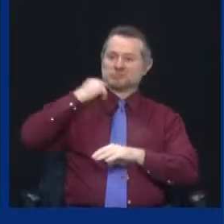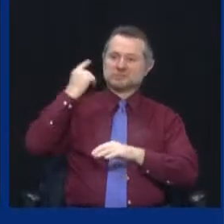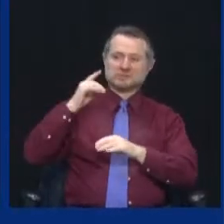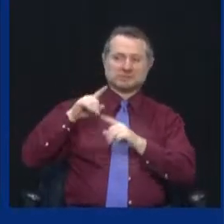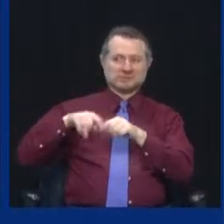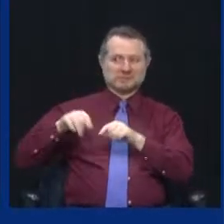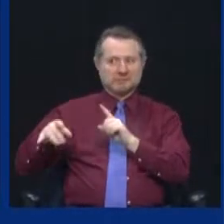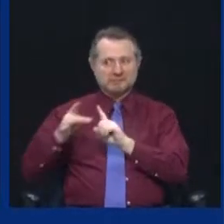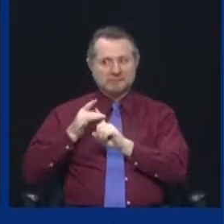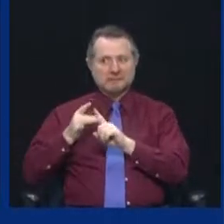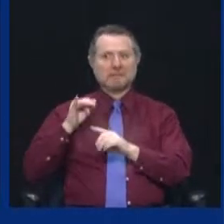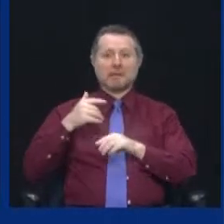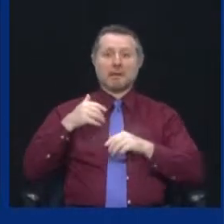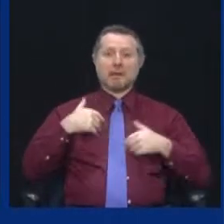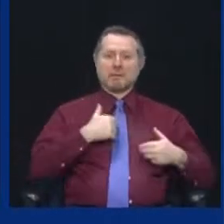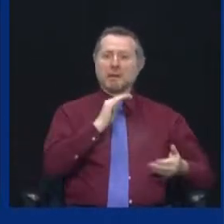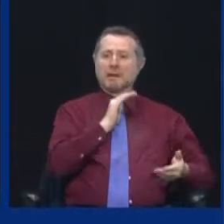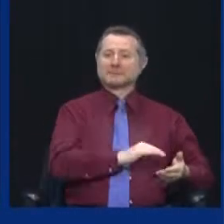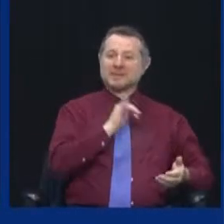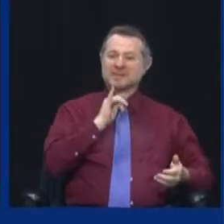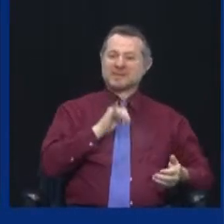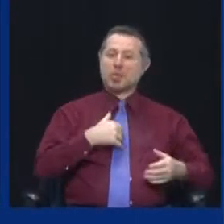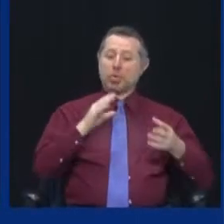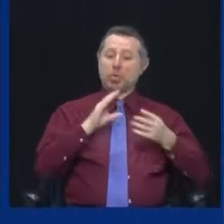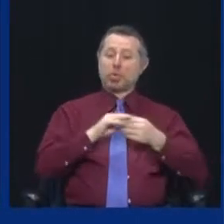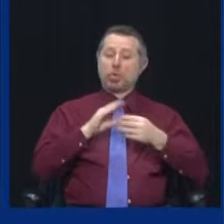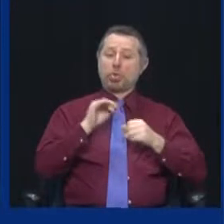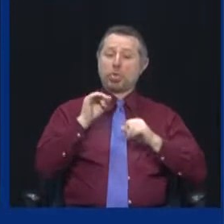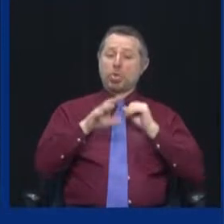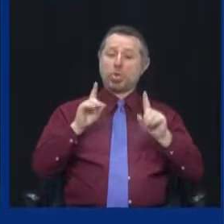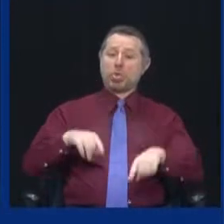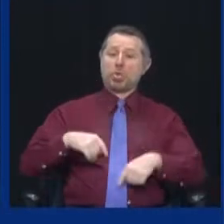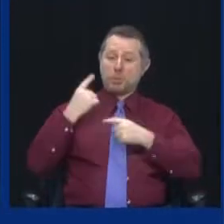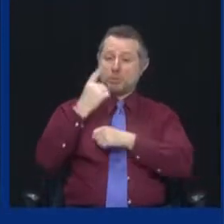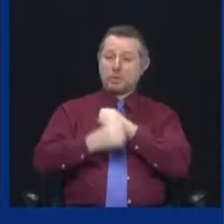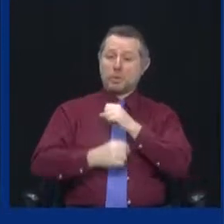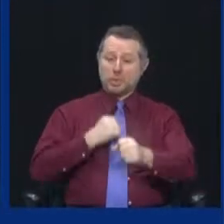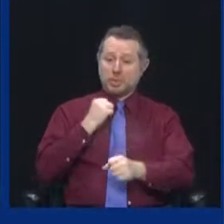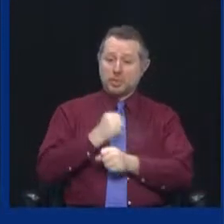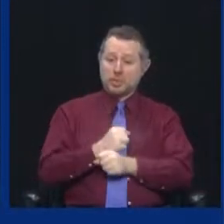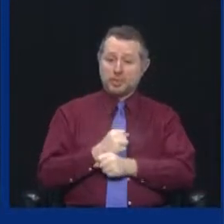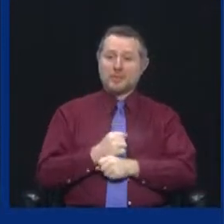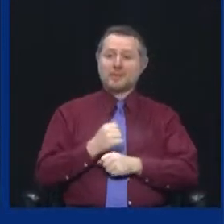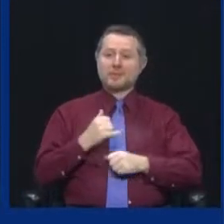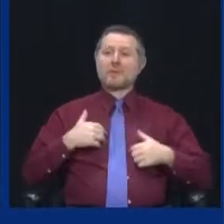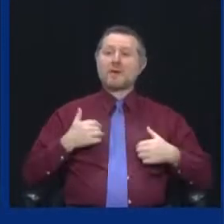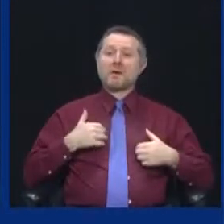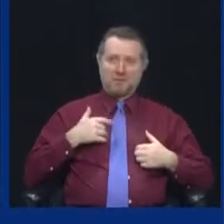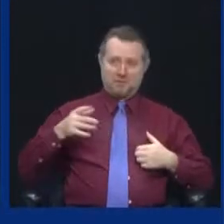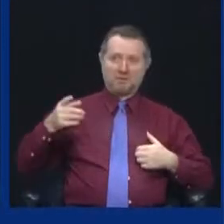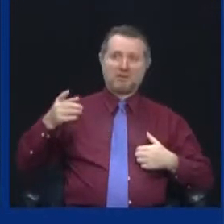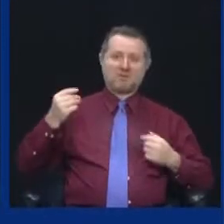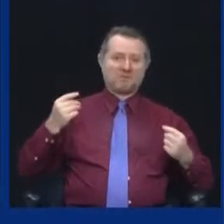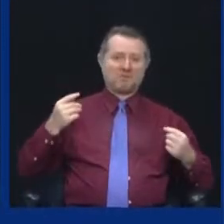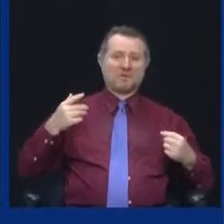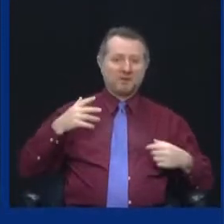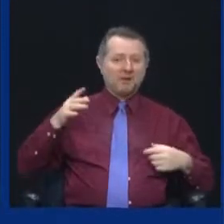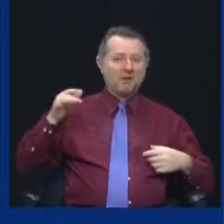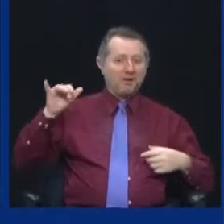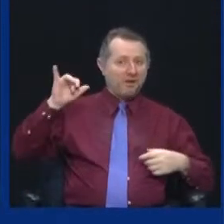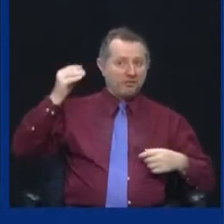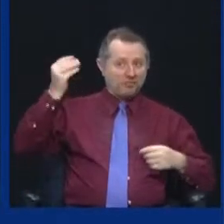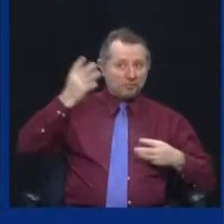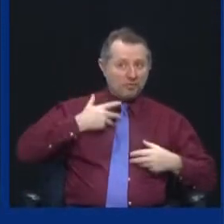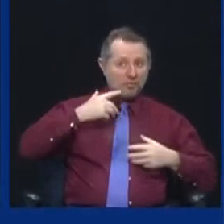younger people didn't. That's been our message for the past year. Younger people just became eligible for